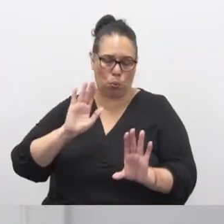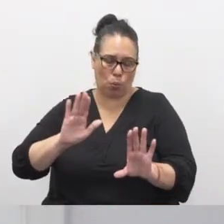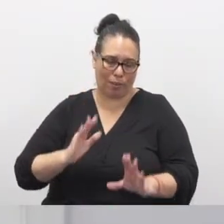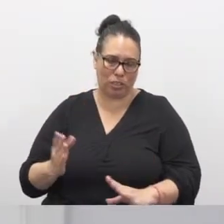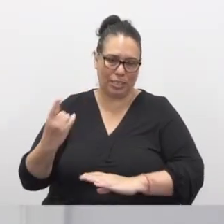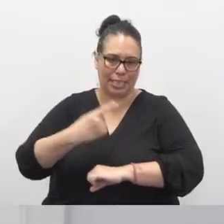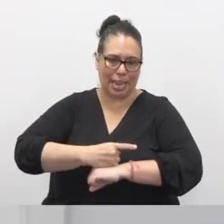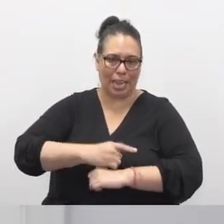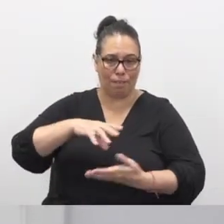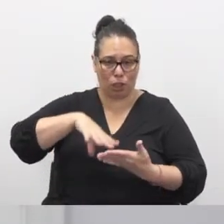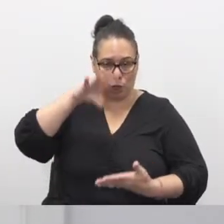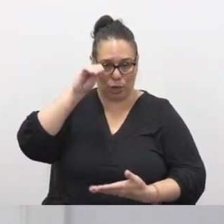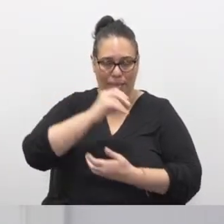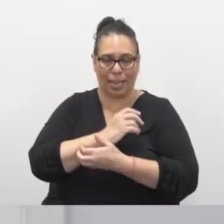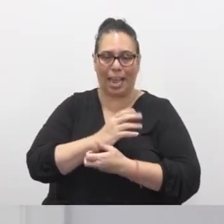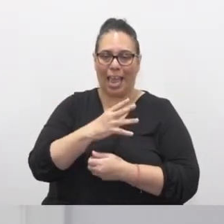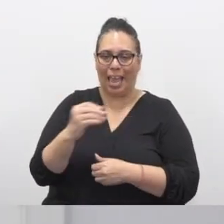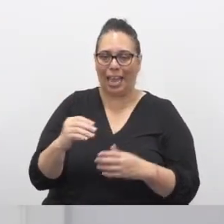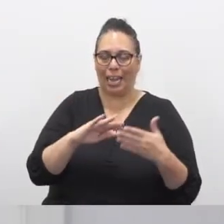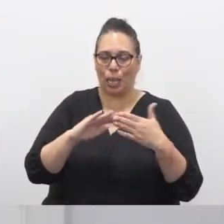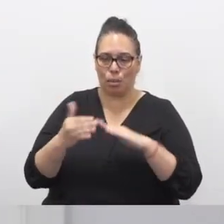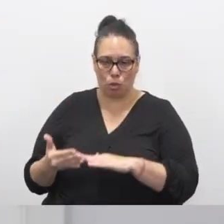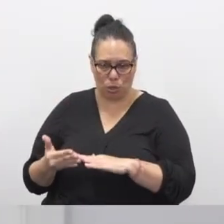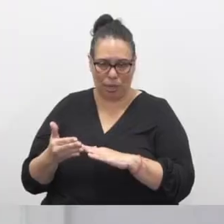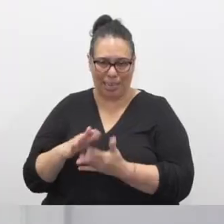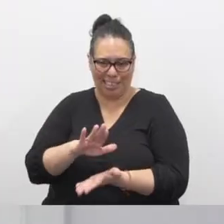of learning and community that is